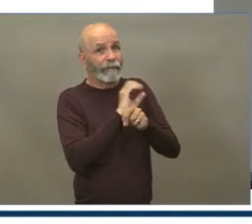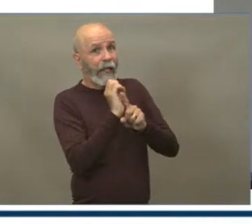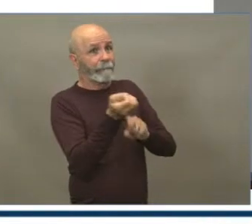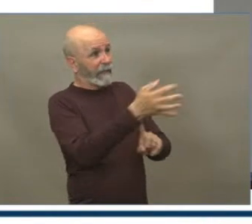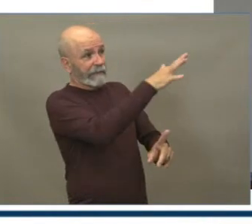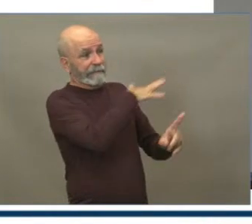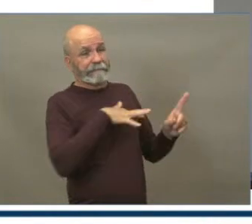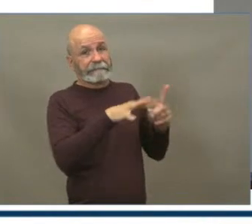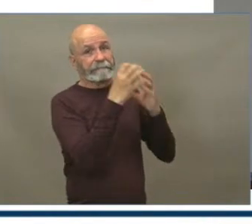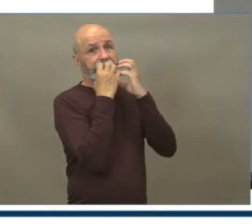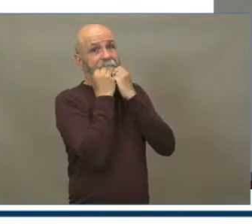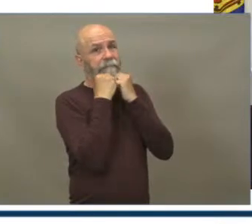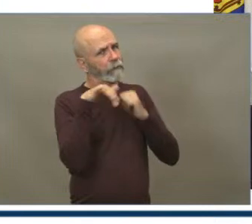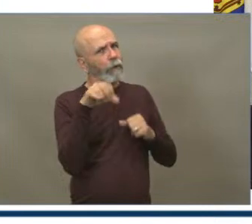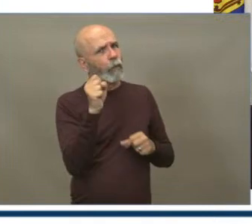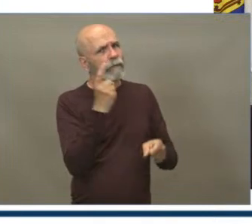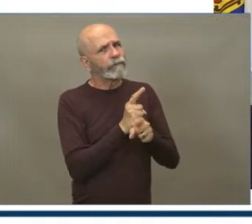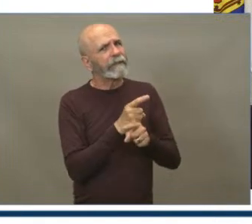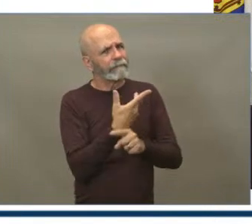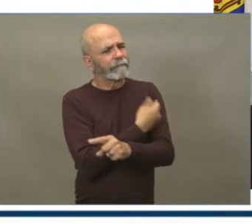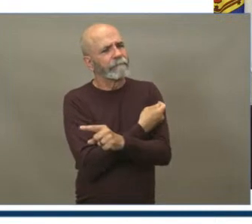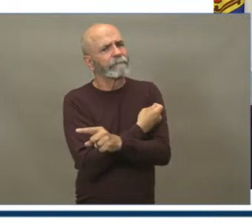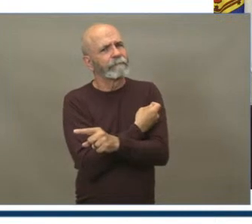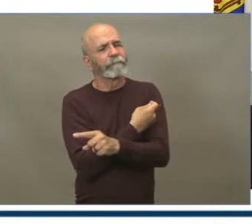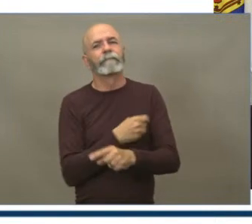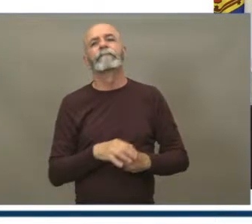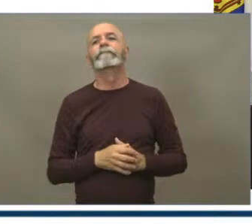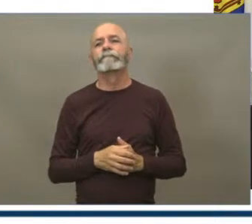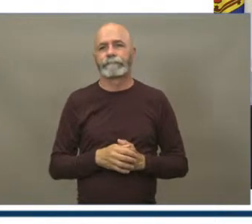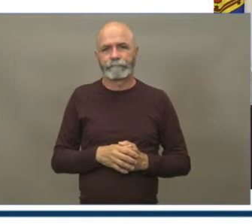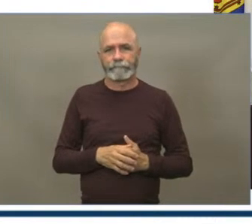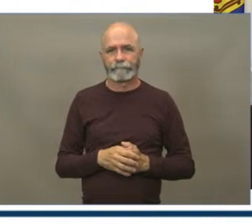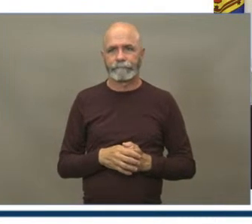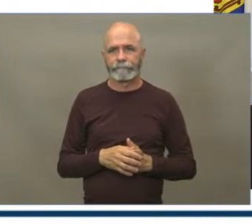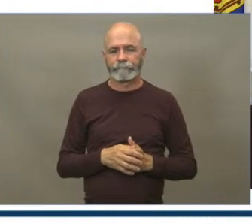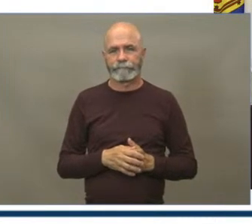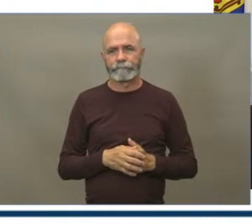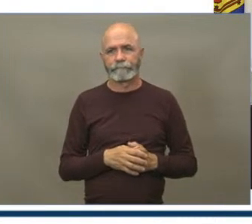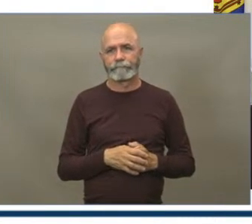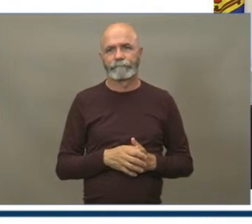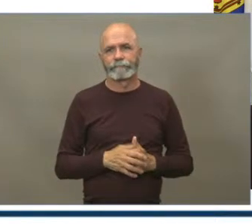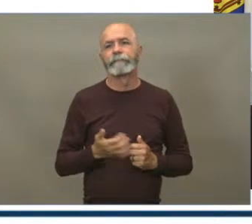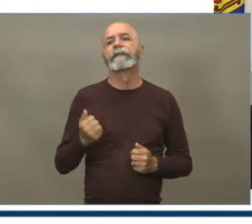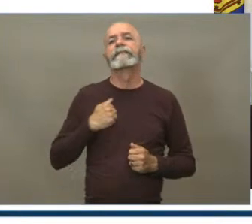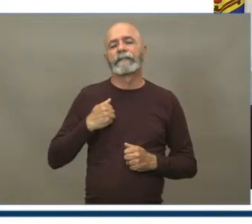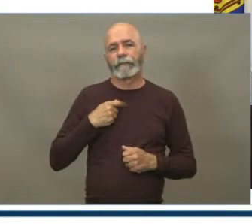quickly as possible. Moving on, we'll go to the Canadian Press. Keith Doucette. Go ahead, Keith.